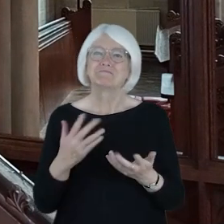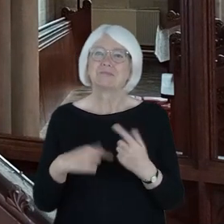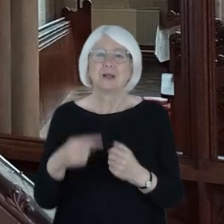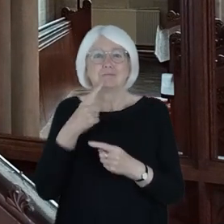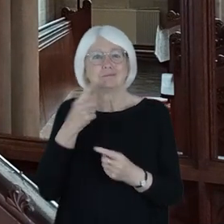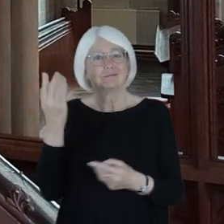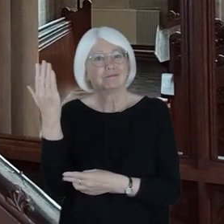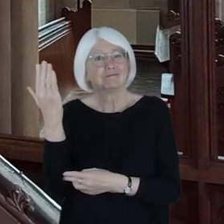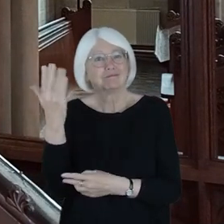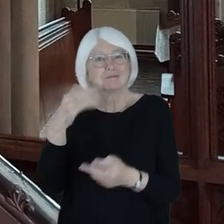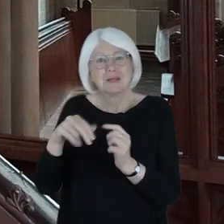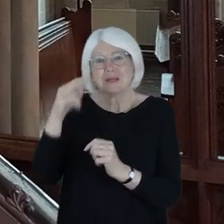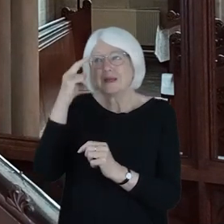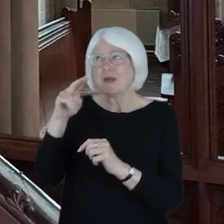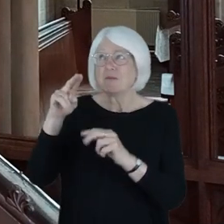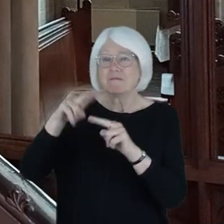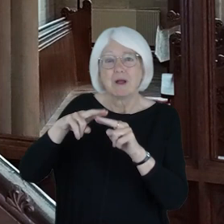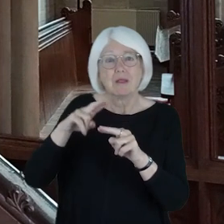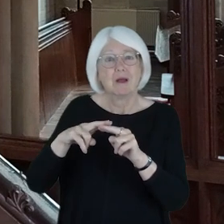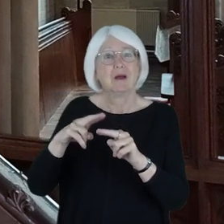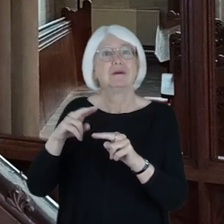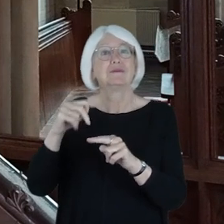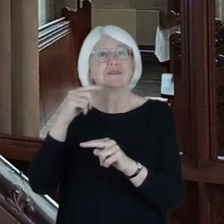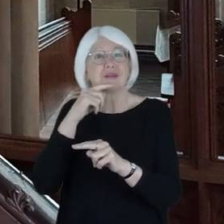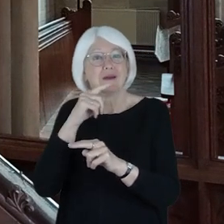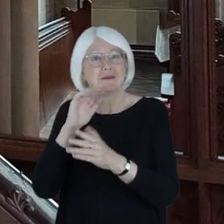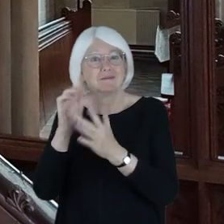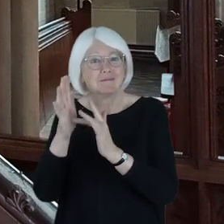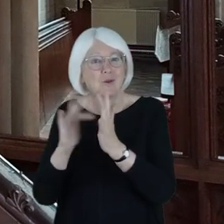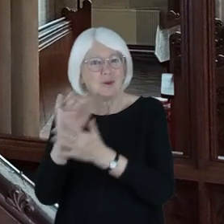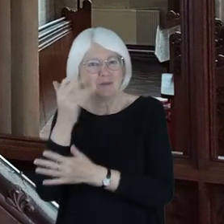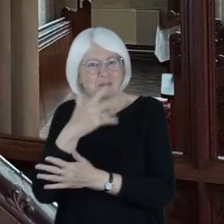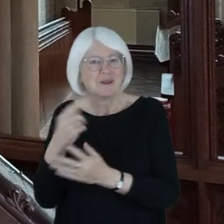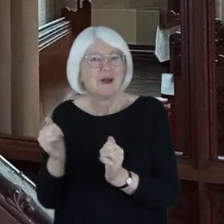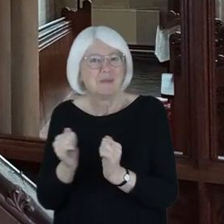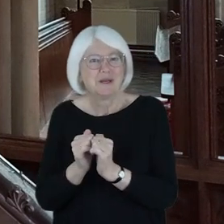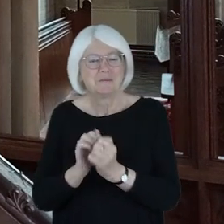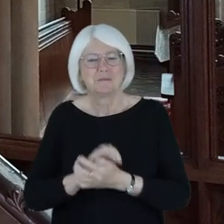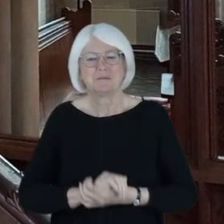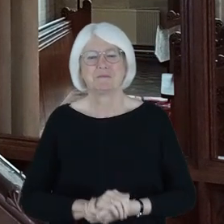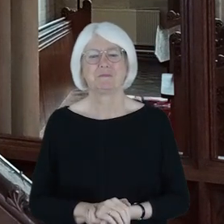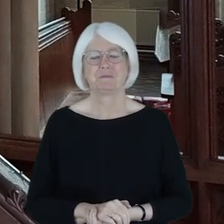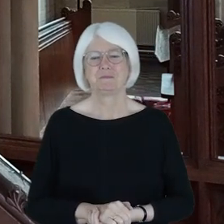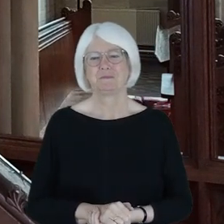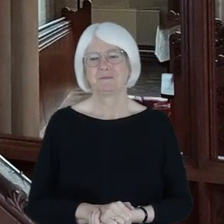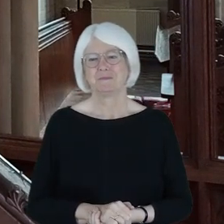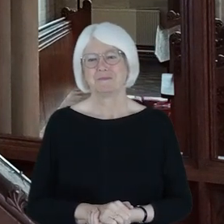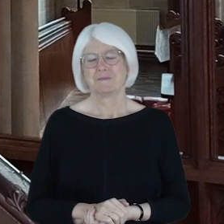May I speak in the name of the Father, and of the Son, and of the Holy Spirit. Amen.